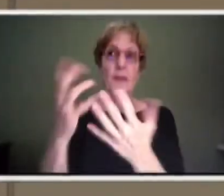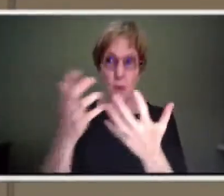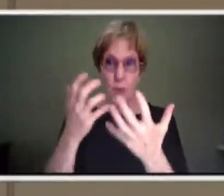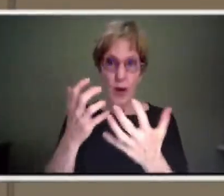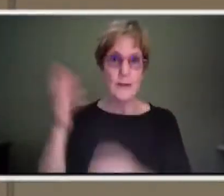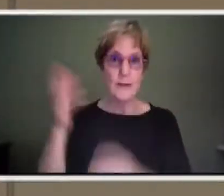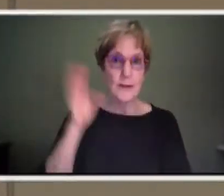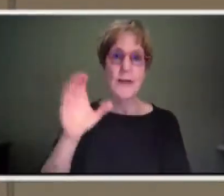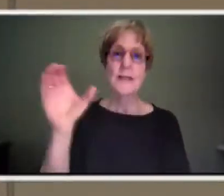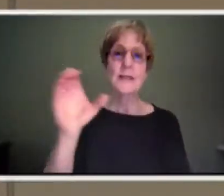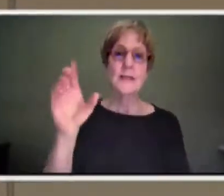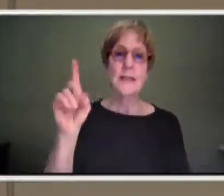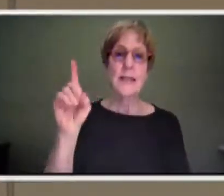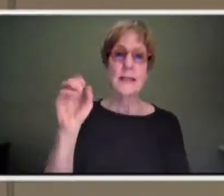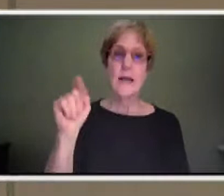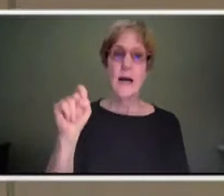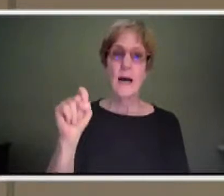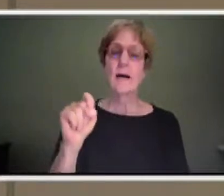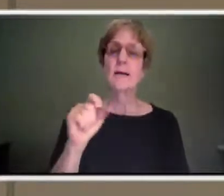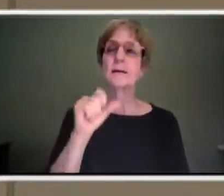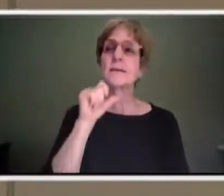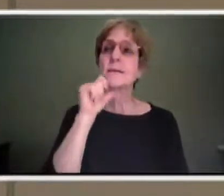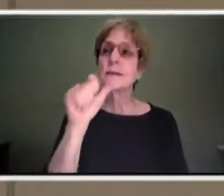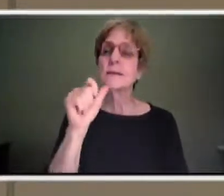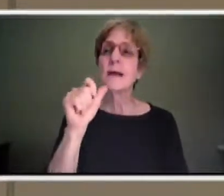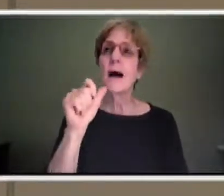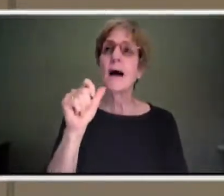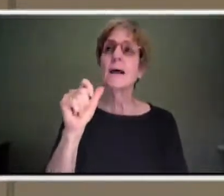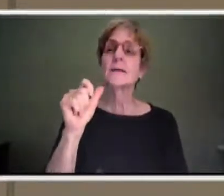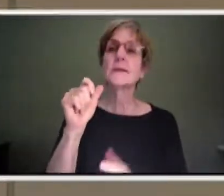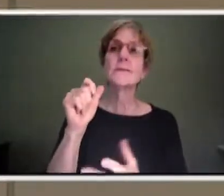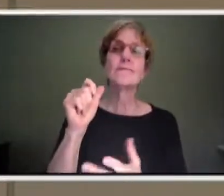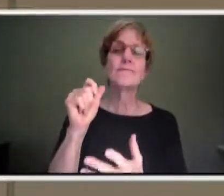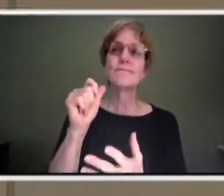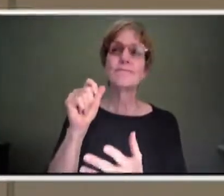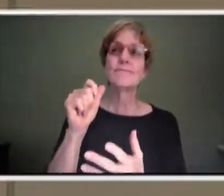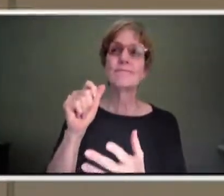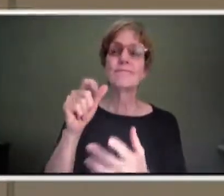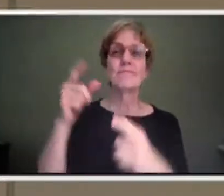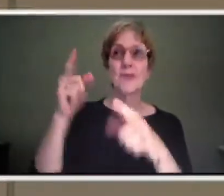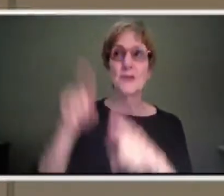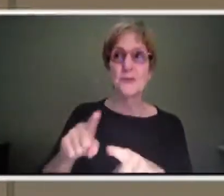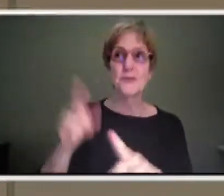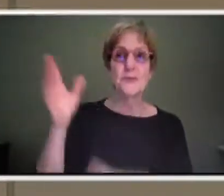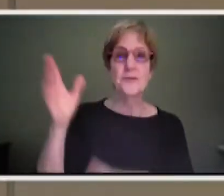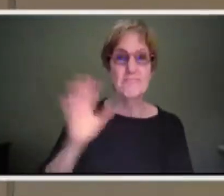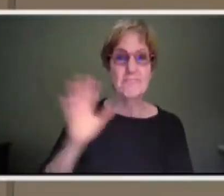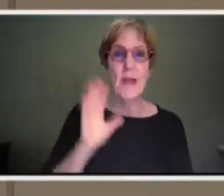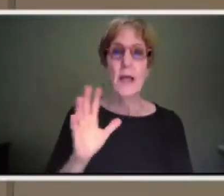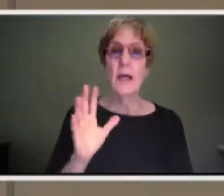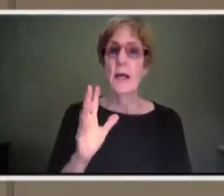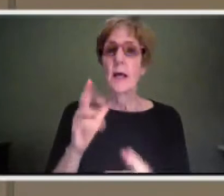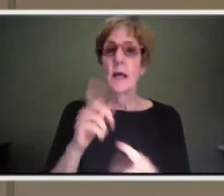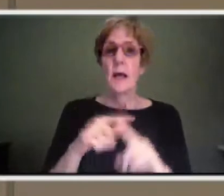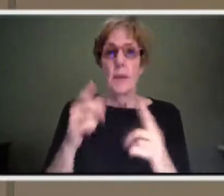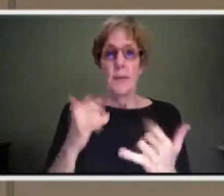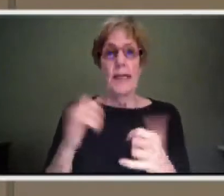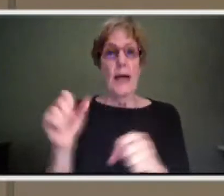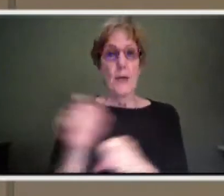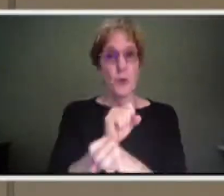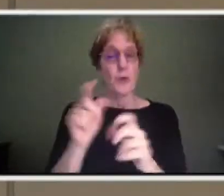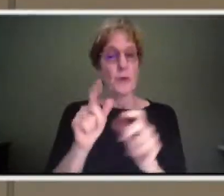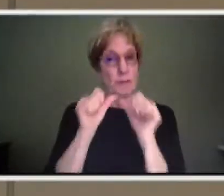CDOT didn't necessarily get there at that point in time. Again, it seems like the work has been ongoing.